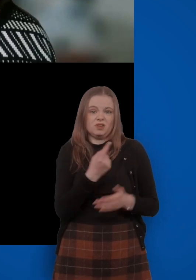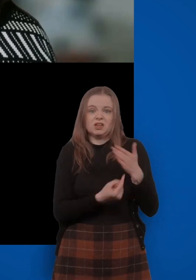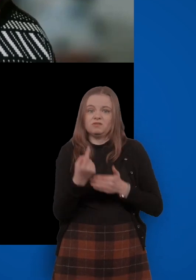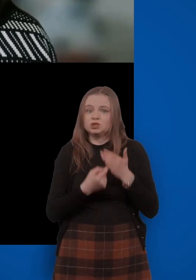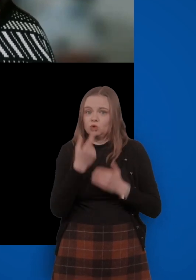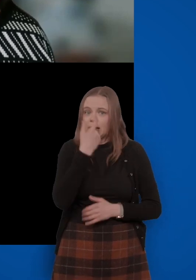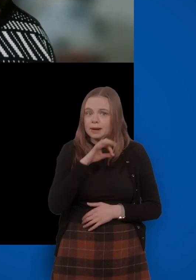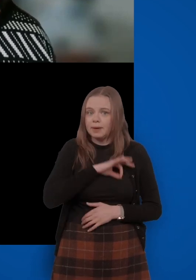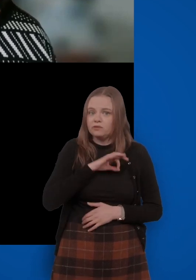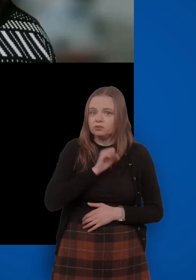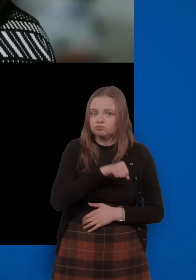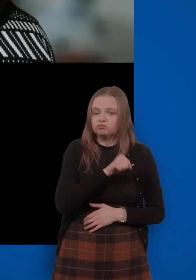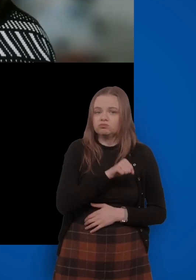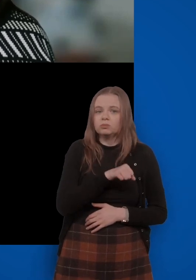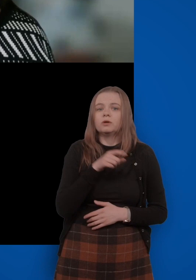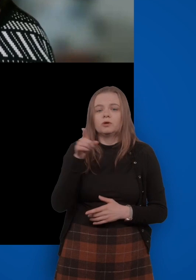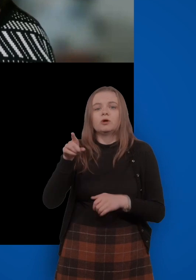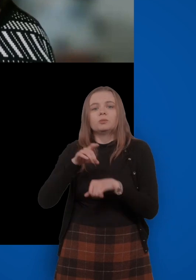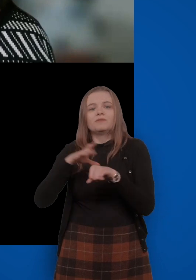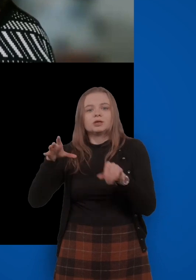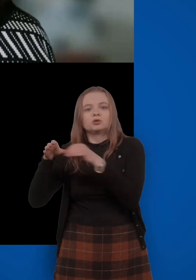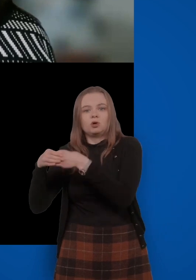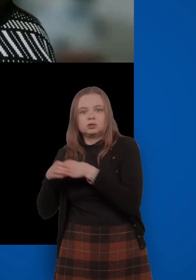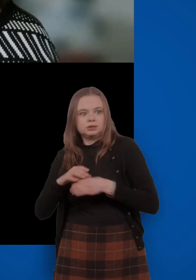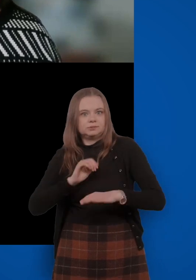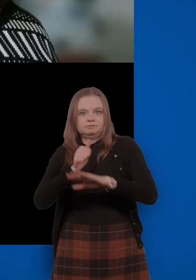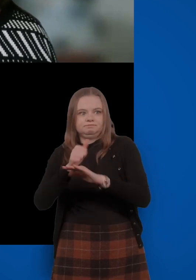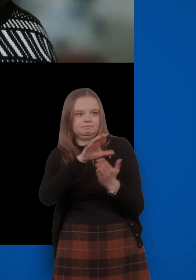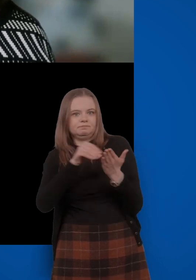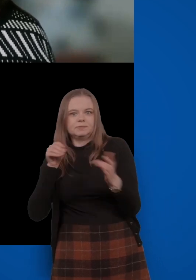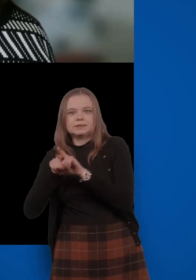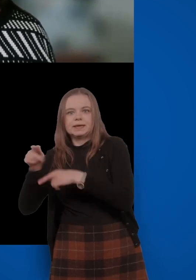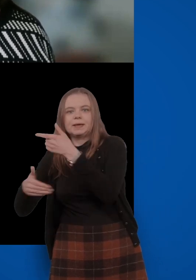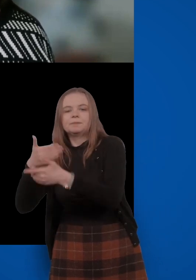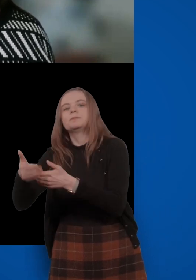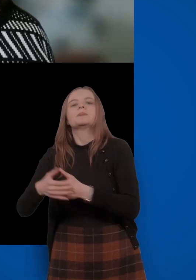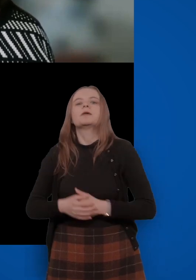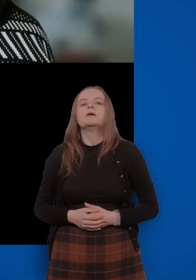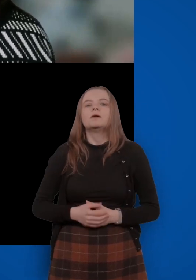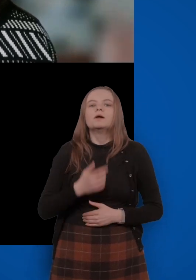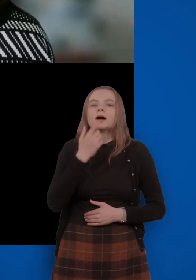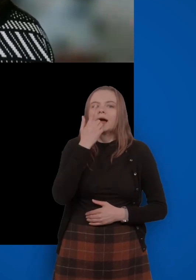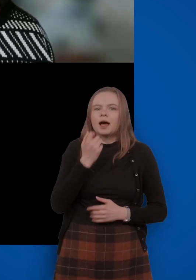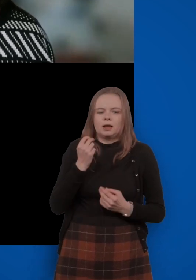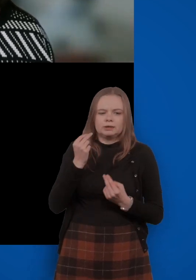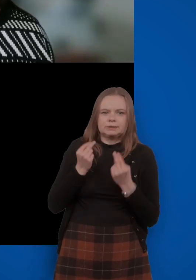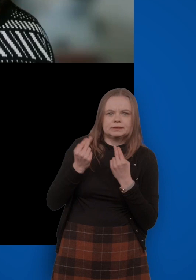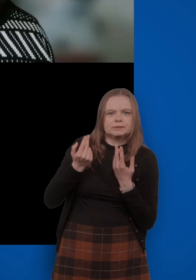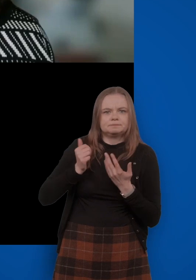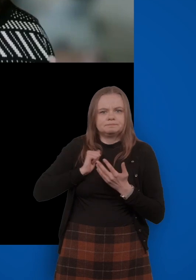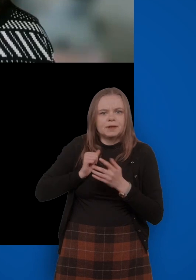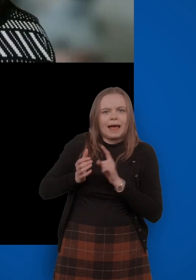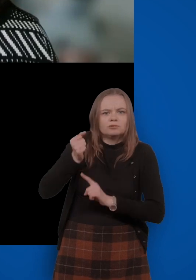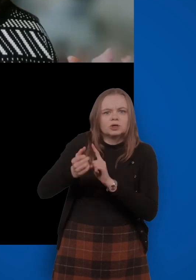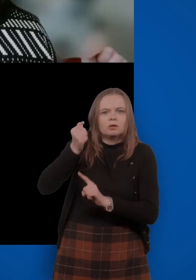progression framework being there and from professional bodies implementing that, in that they should be able to expect fairer outcomes. And I think what expect is probably